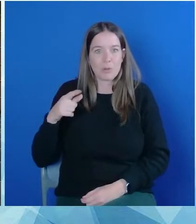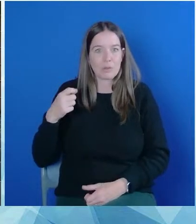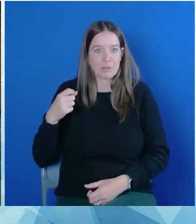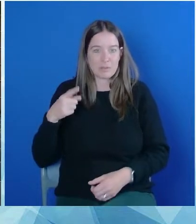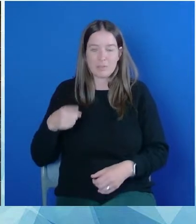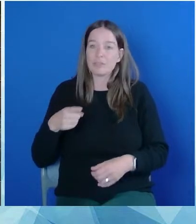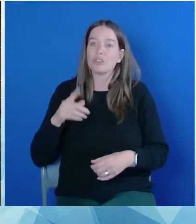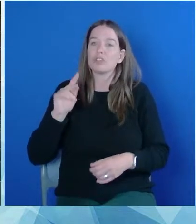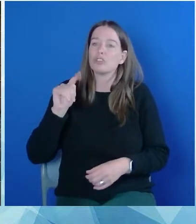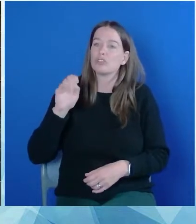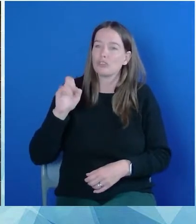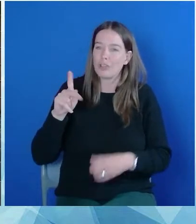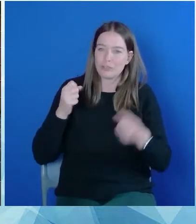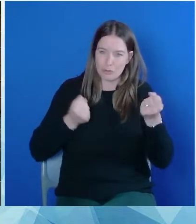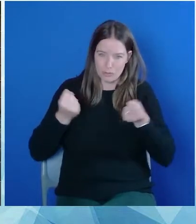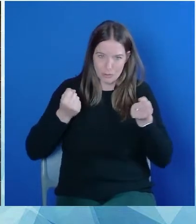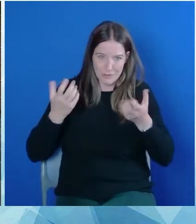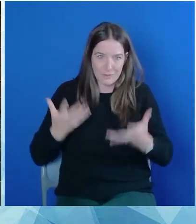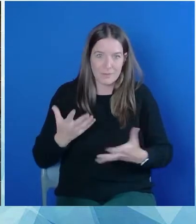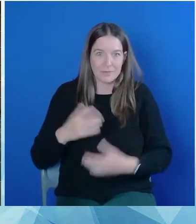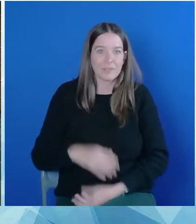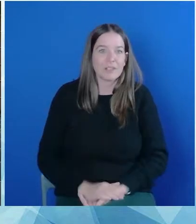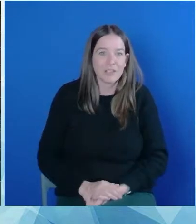is a track driver.